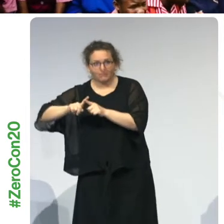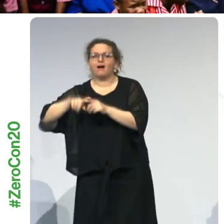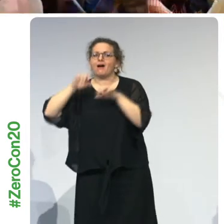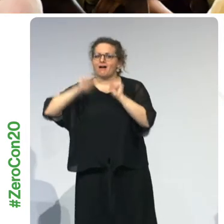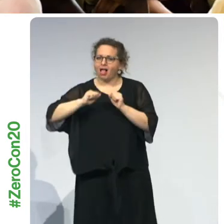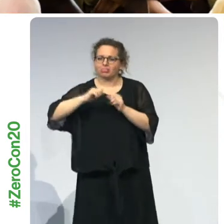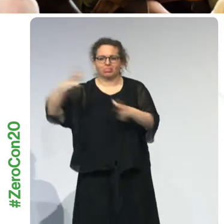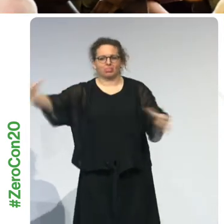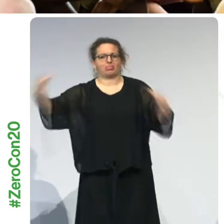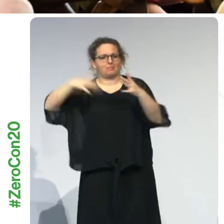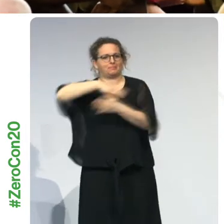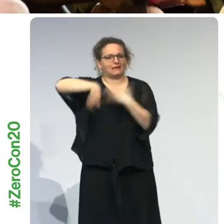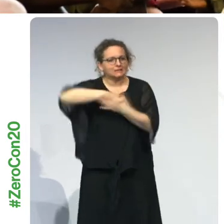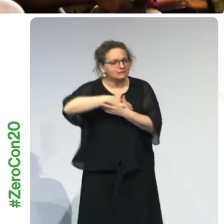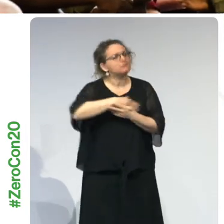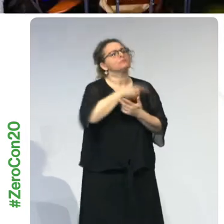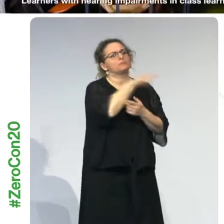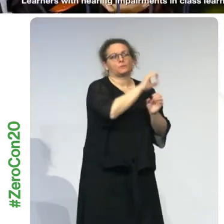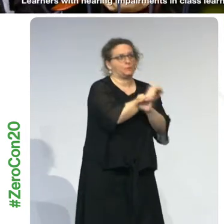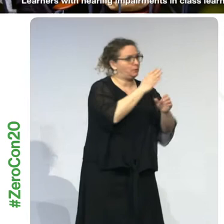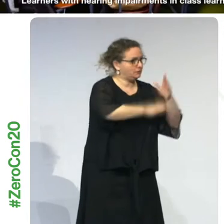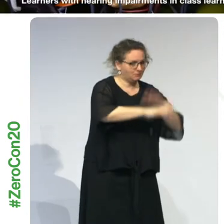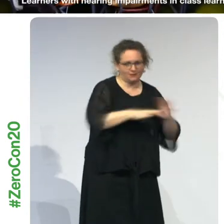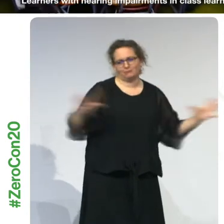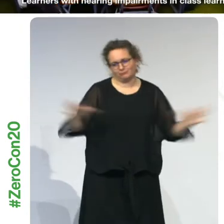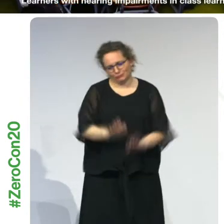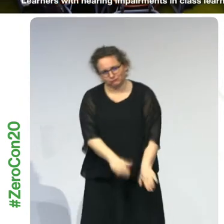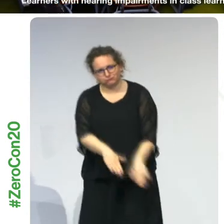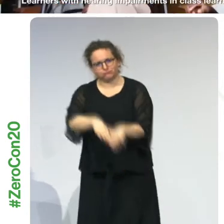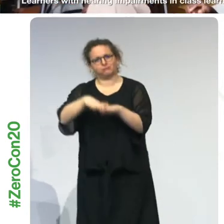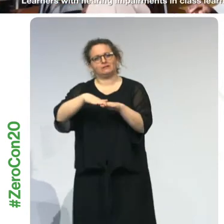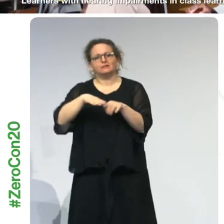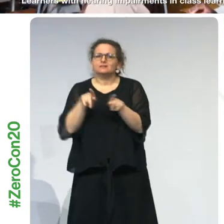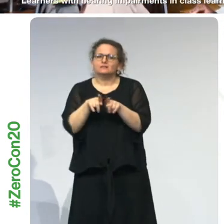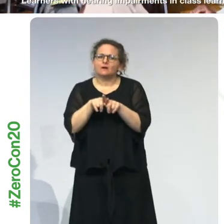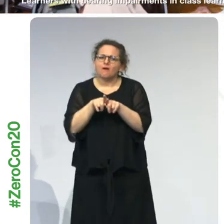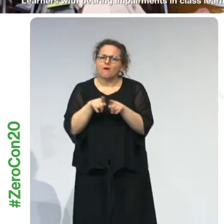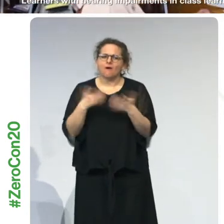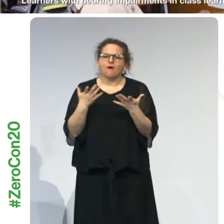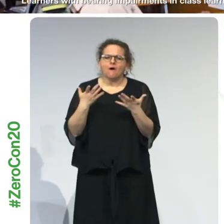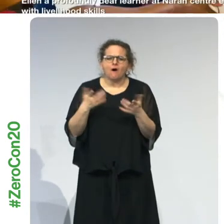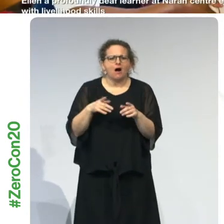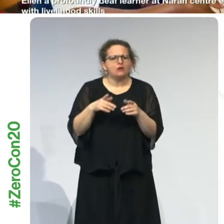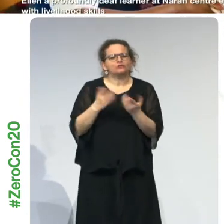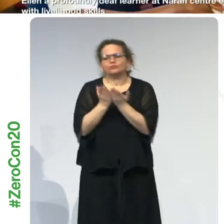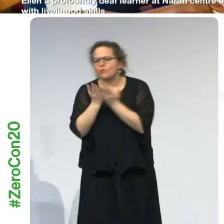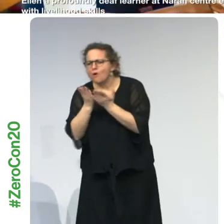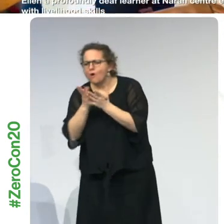early childhood onwards. They also educate local governments, schools, and companies about disability